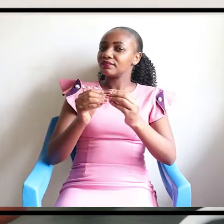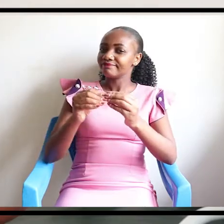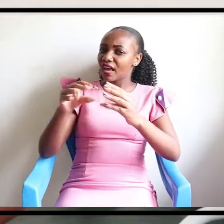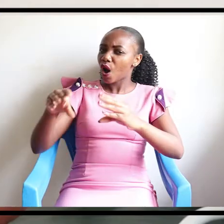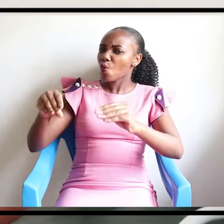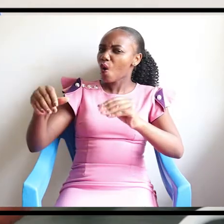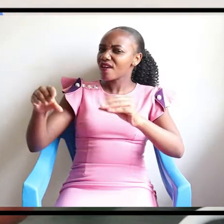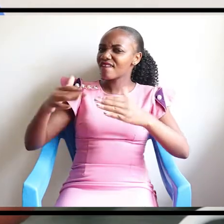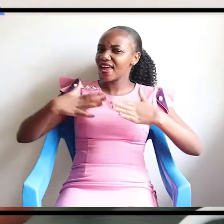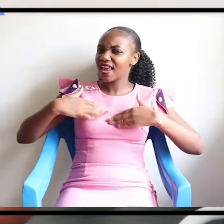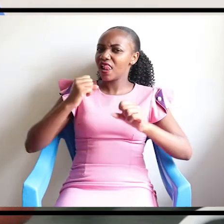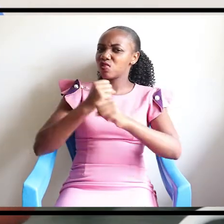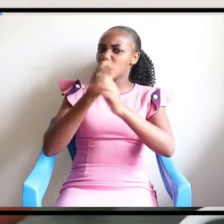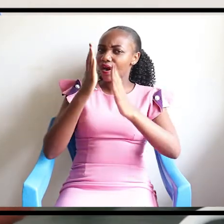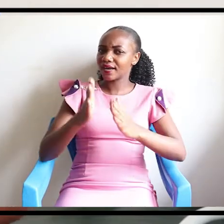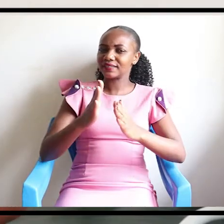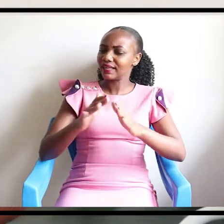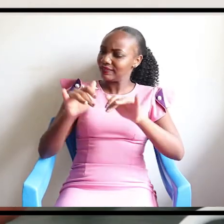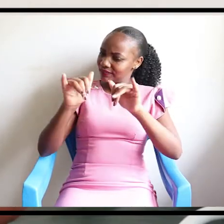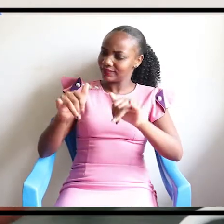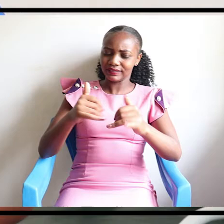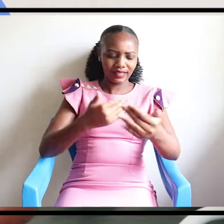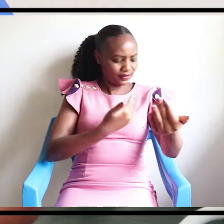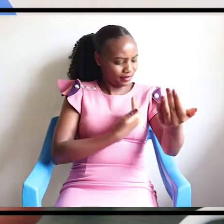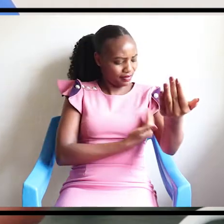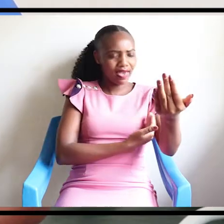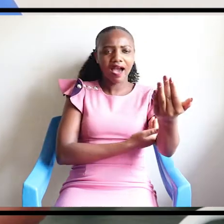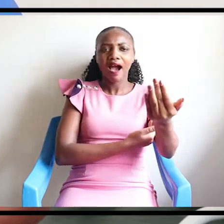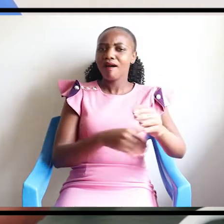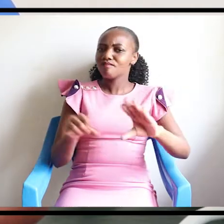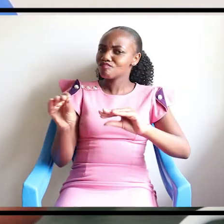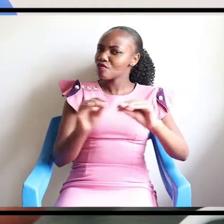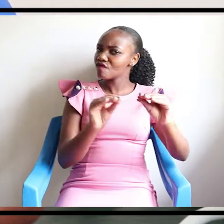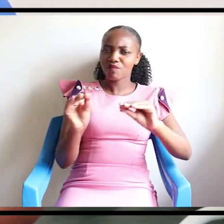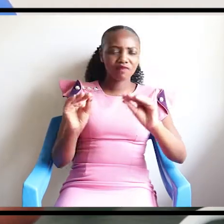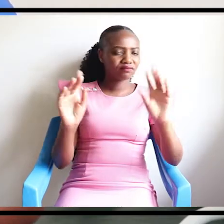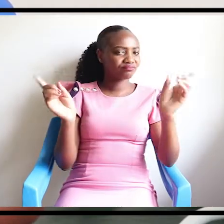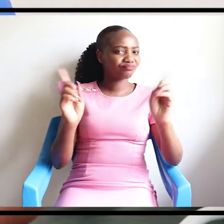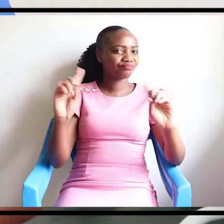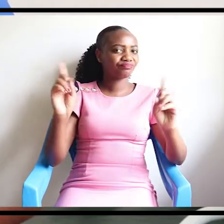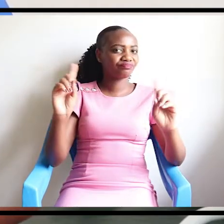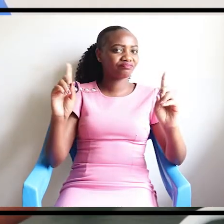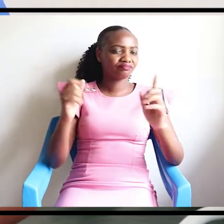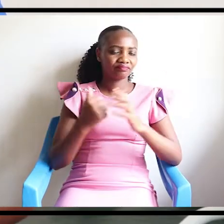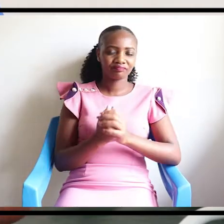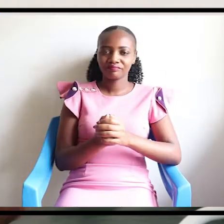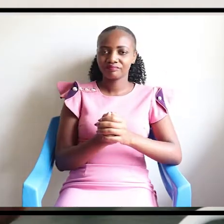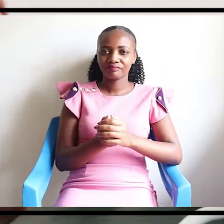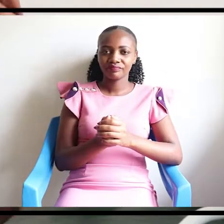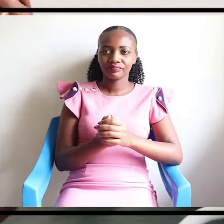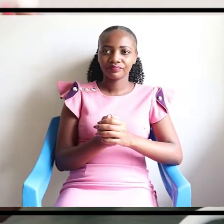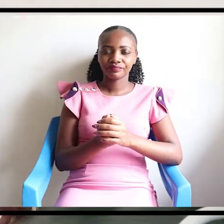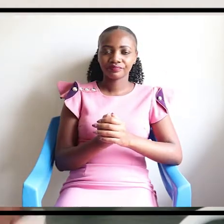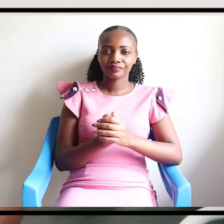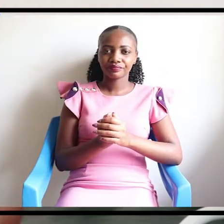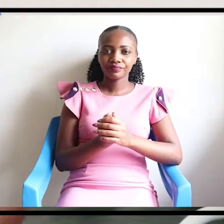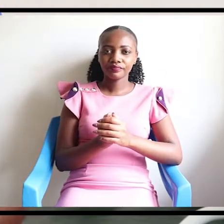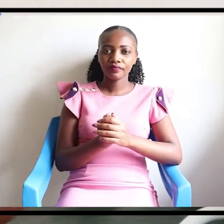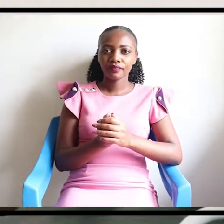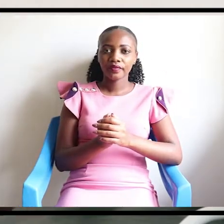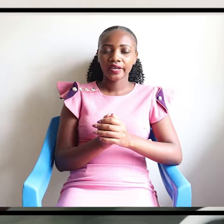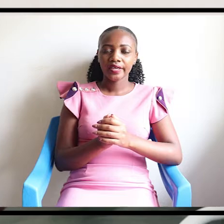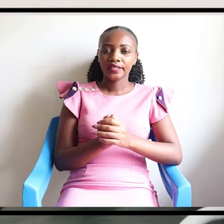is meant to stay at the position where it was inserted until a duration where it's either expired or you want to